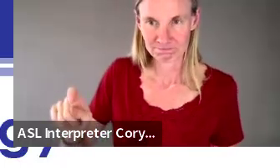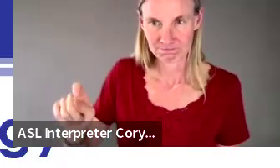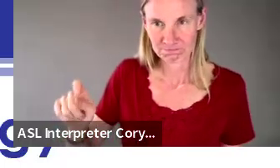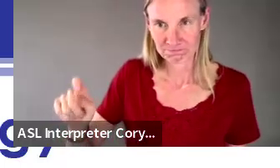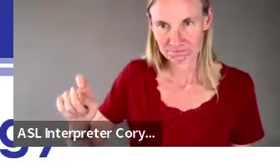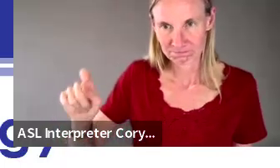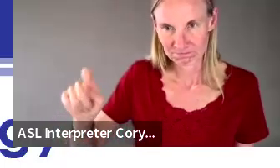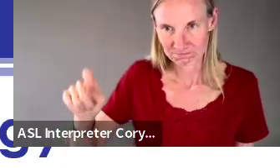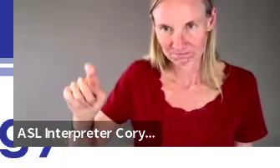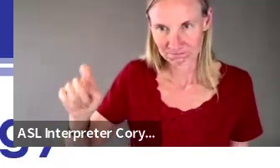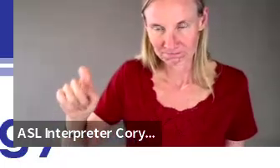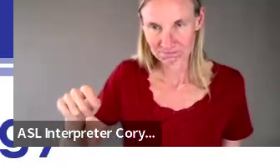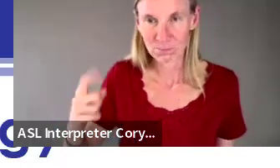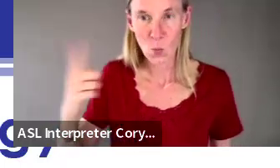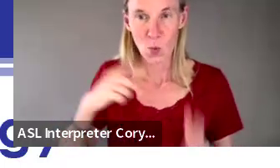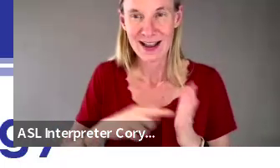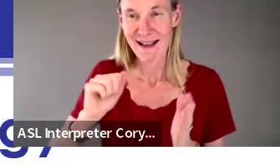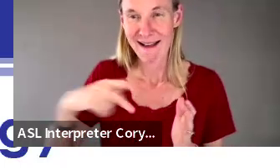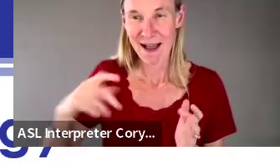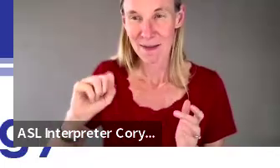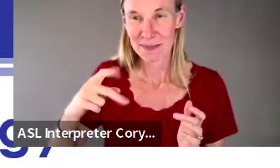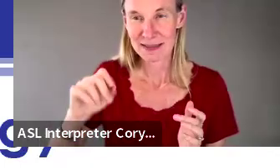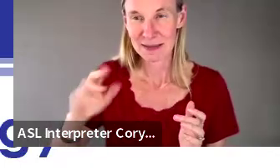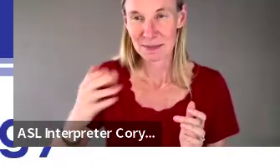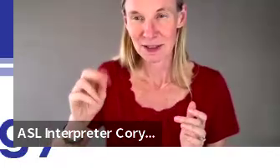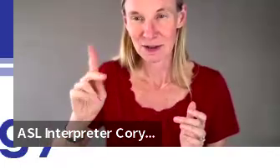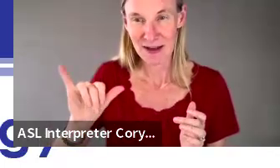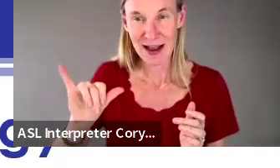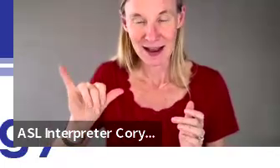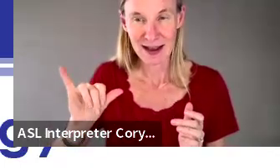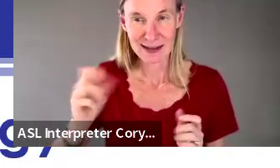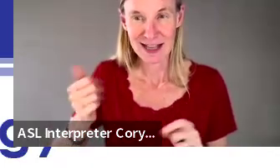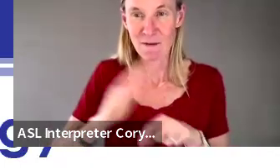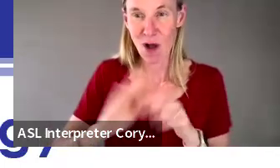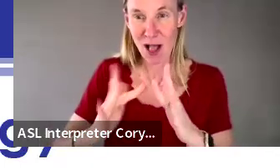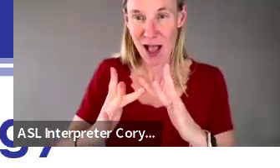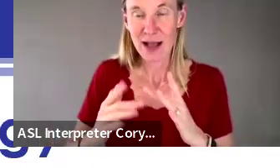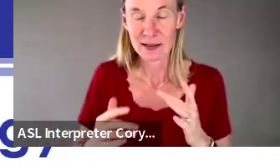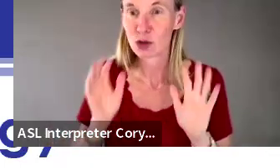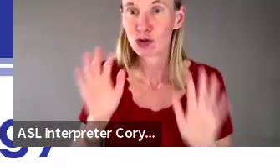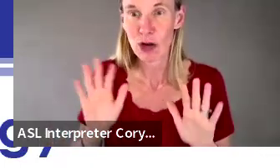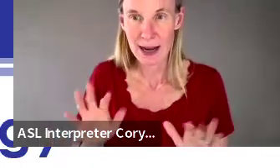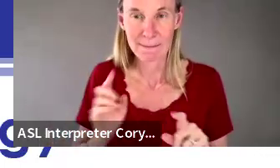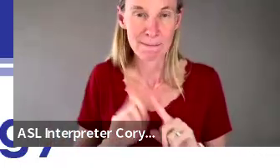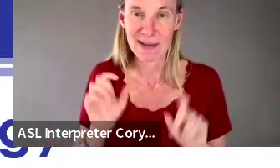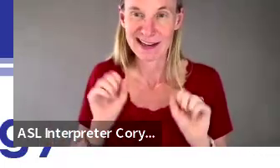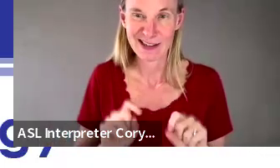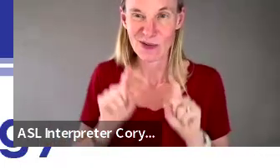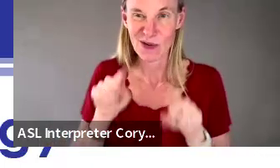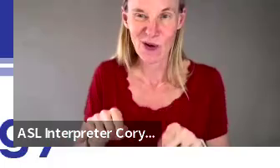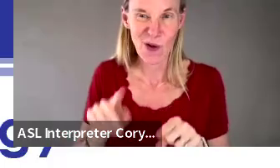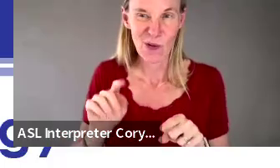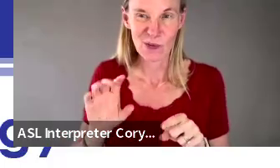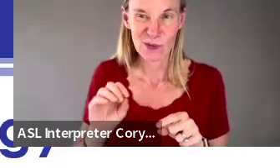app Speechify, being advertised online. Yeah, it's great that you can go to your